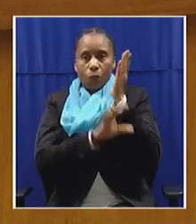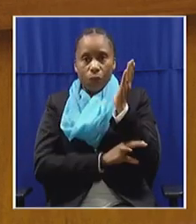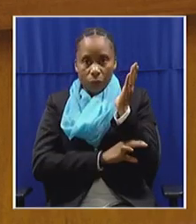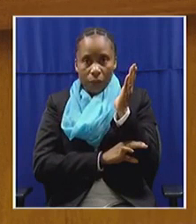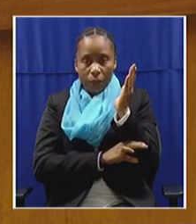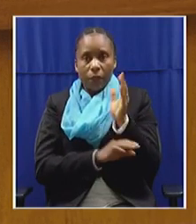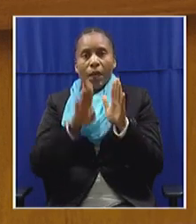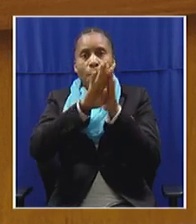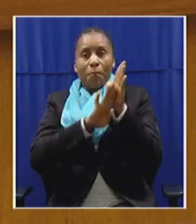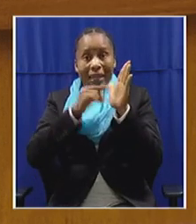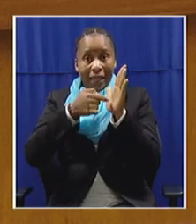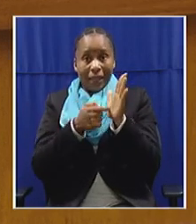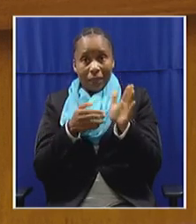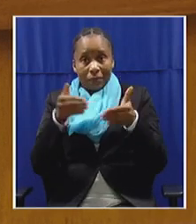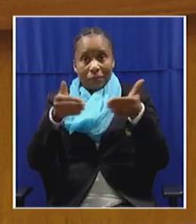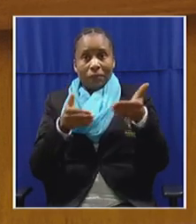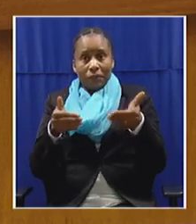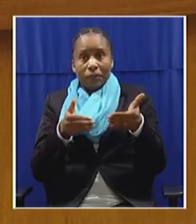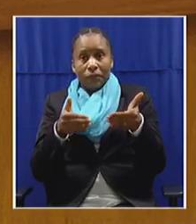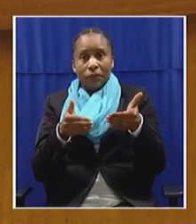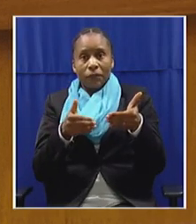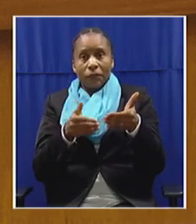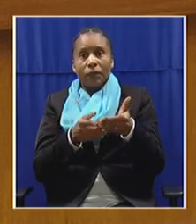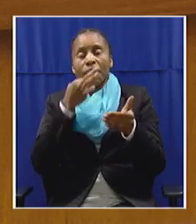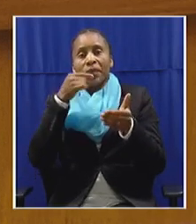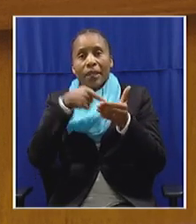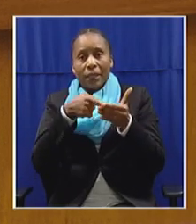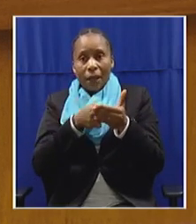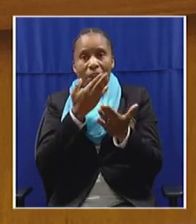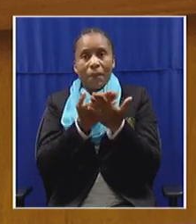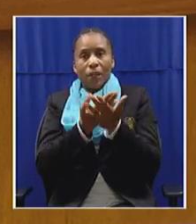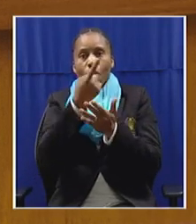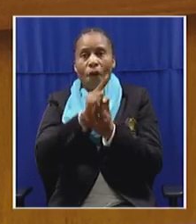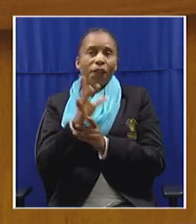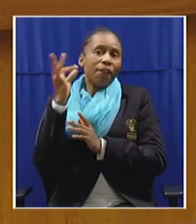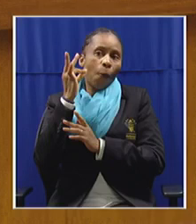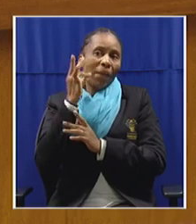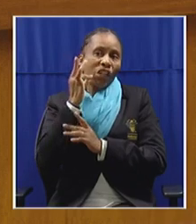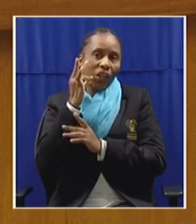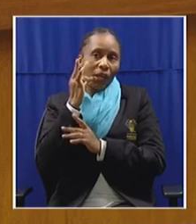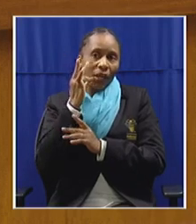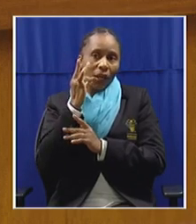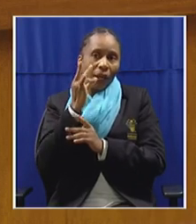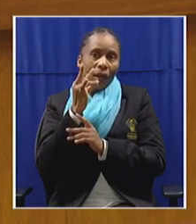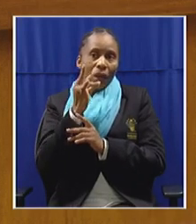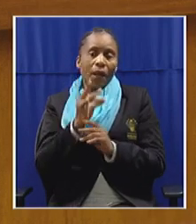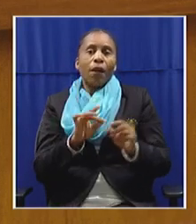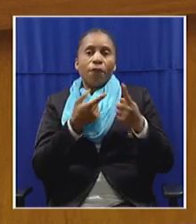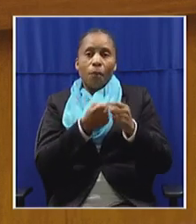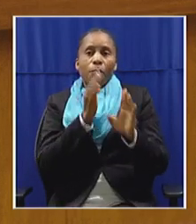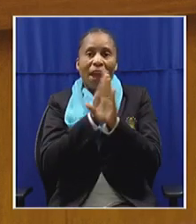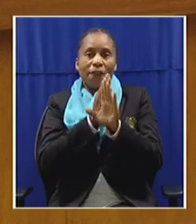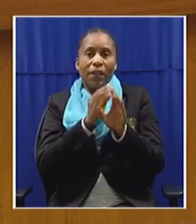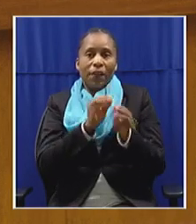to regulate the recordal, preservation, and availability of information in respect of private funding